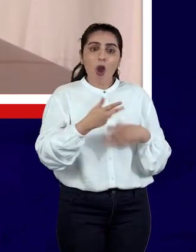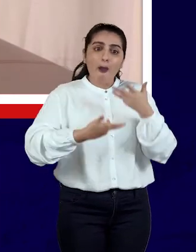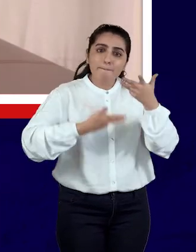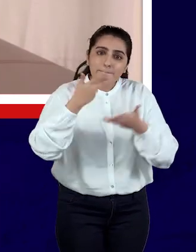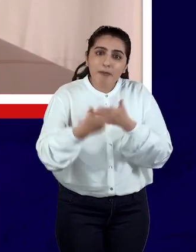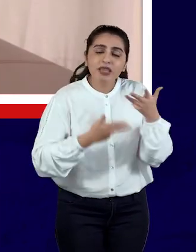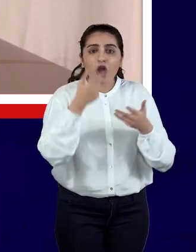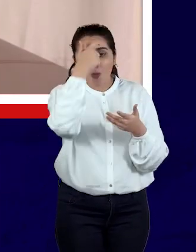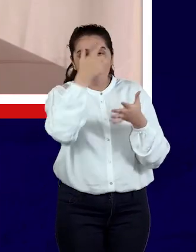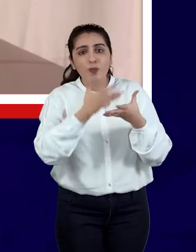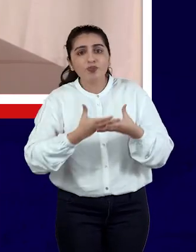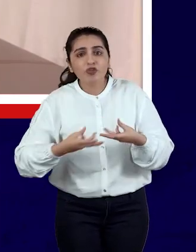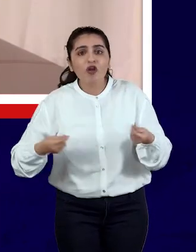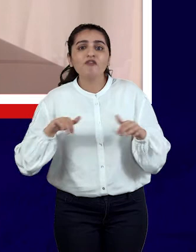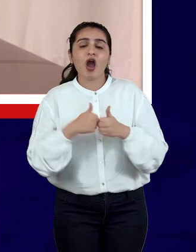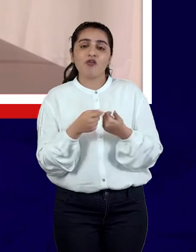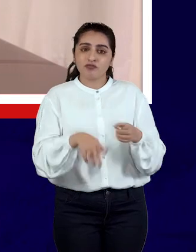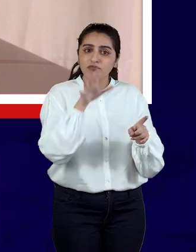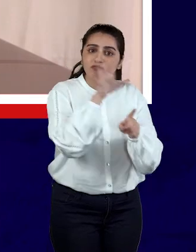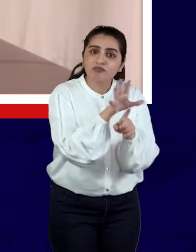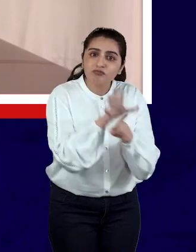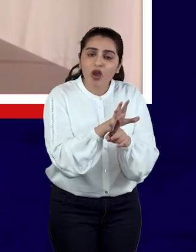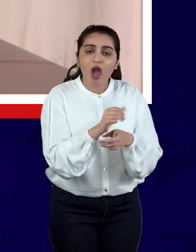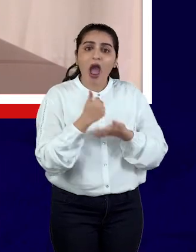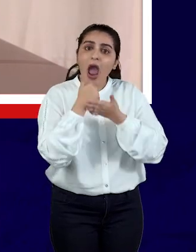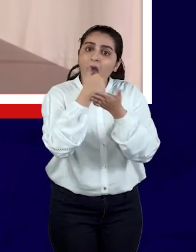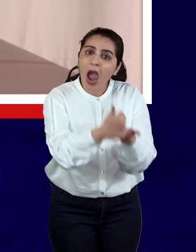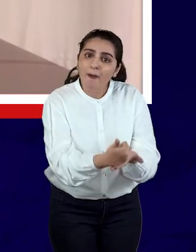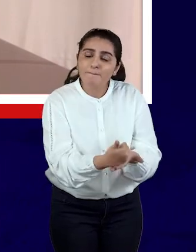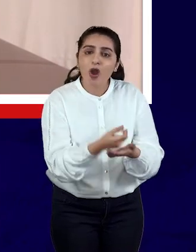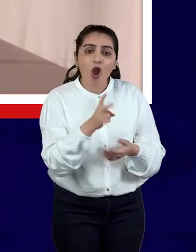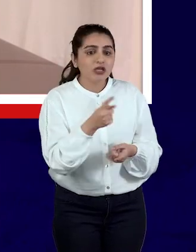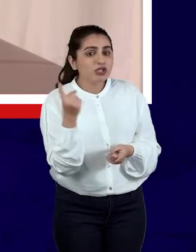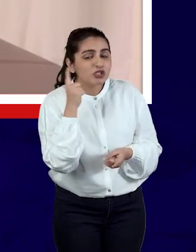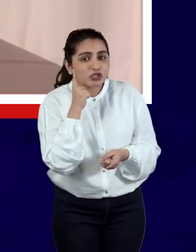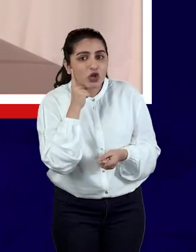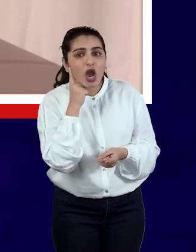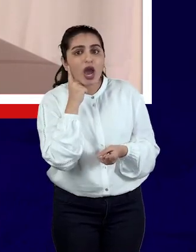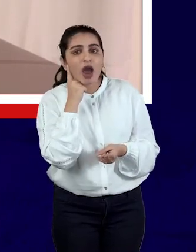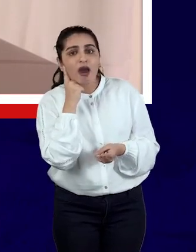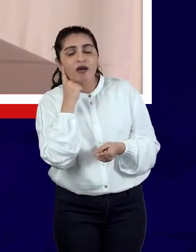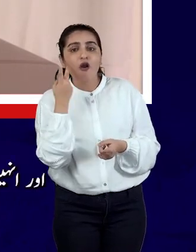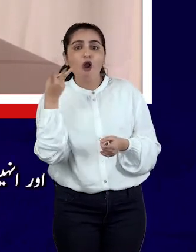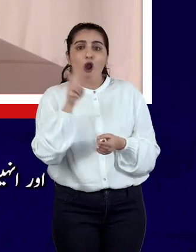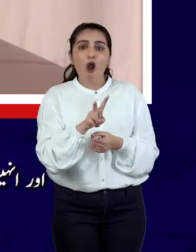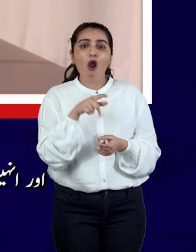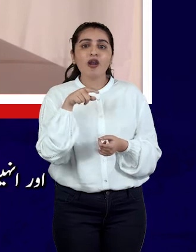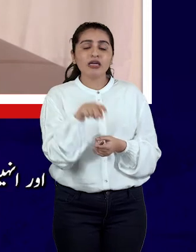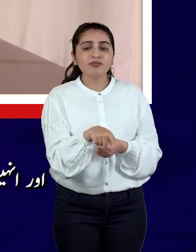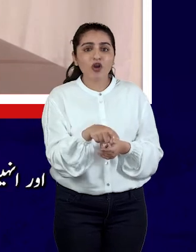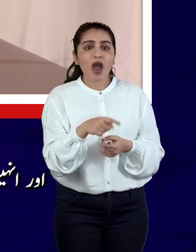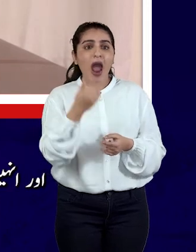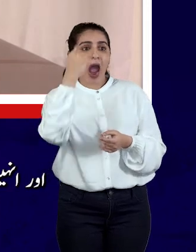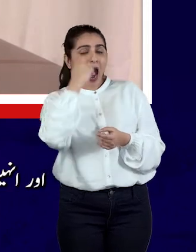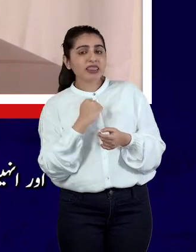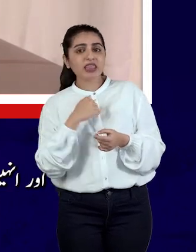upon themselves to counsel them, to help them, to listen to their stories and help them feel